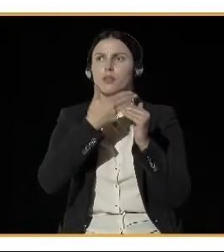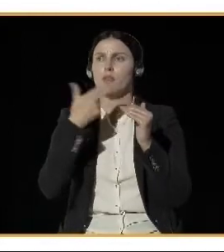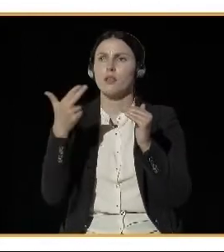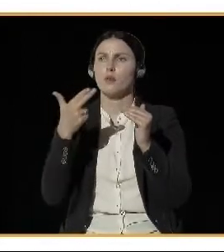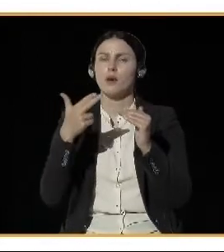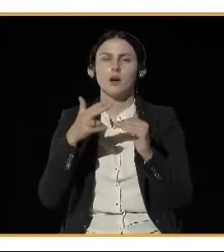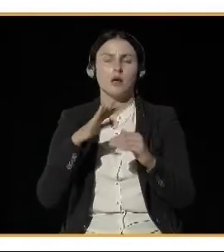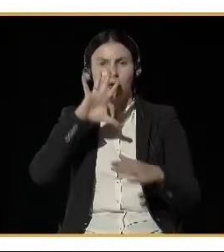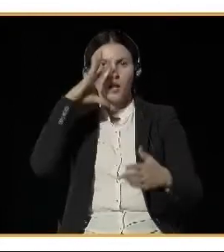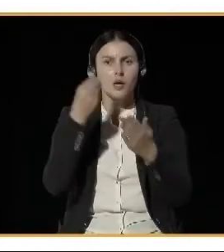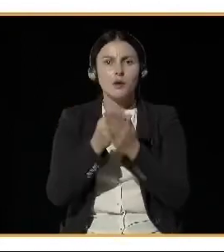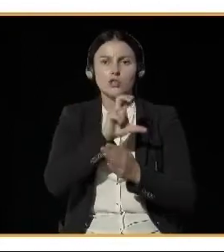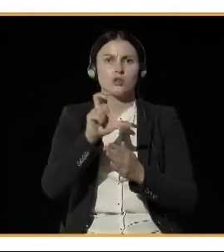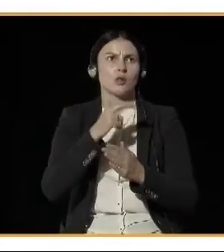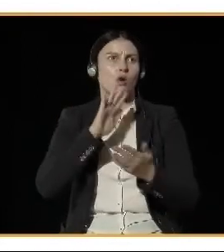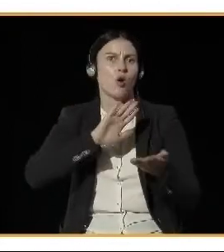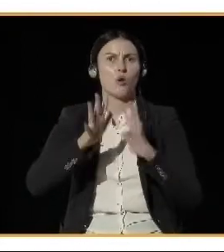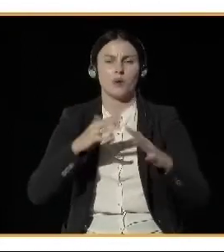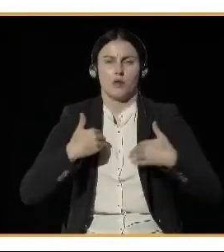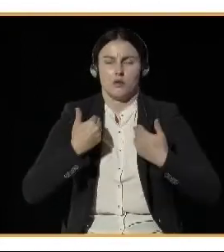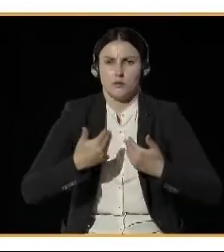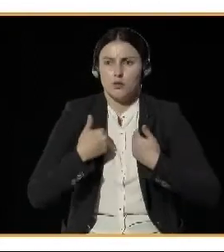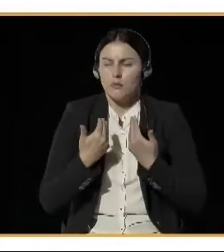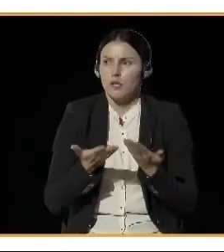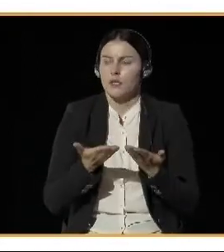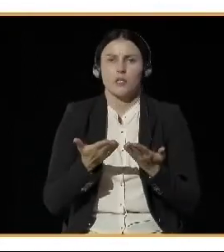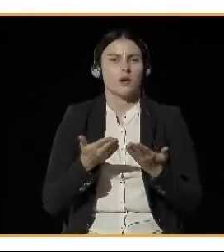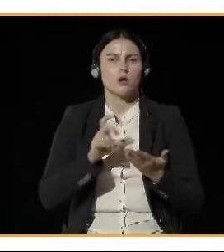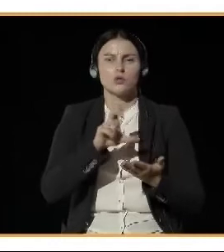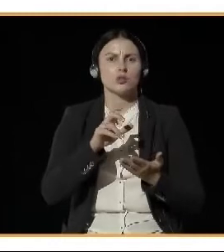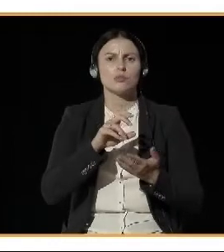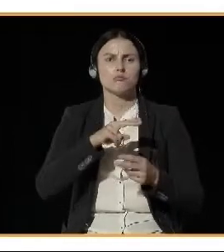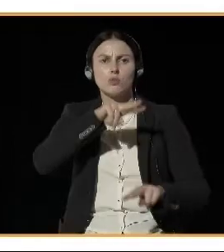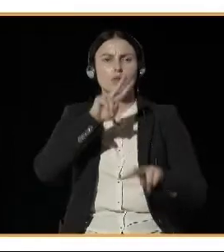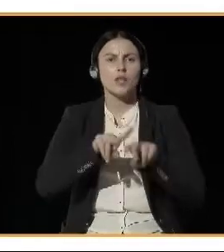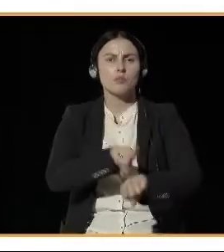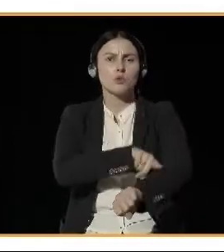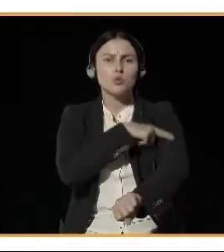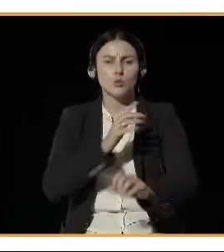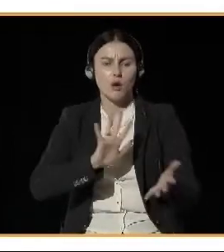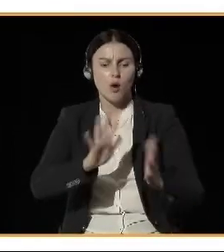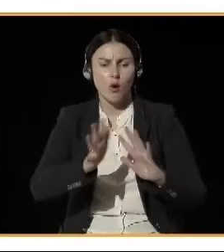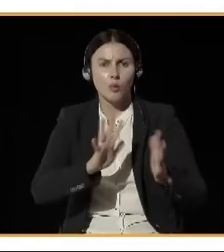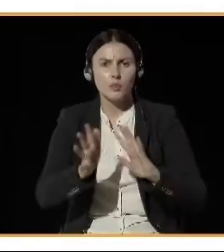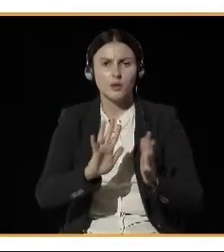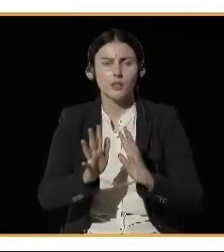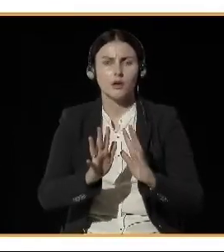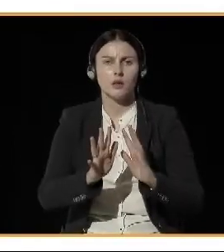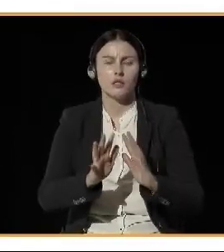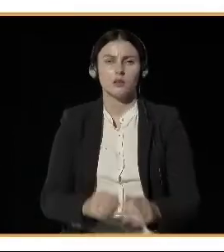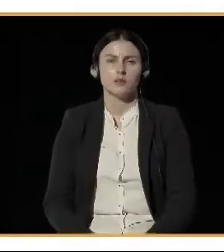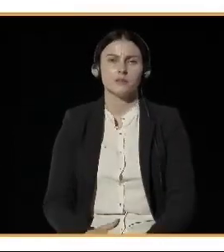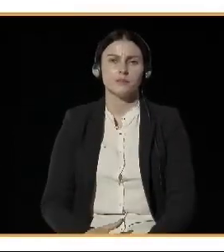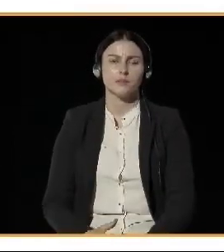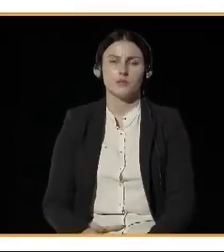What about the long-term care system? And also, what about the labor